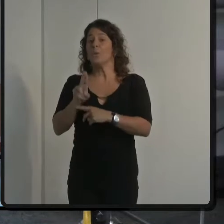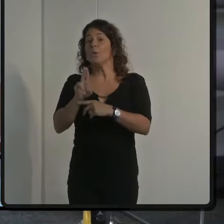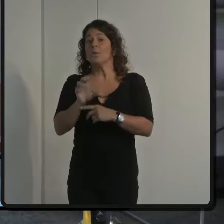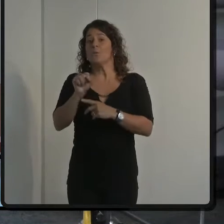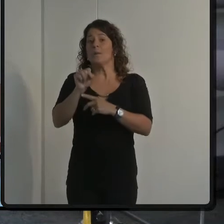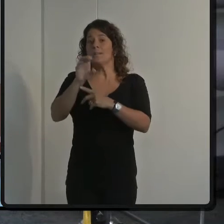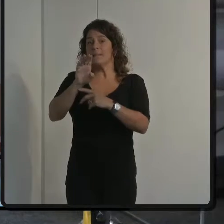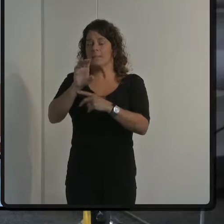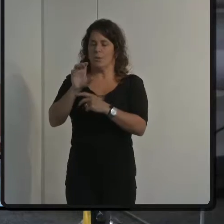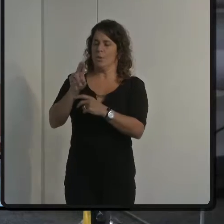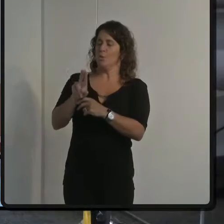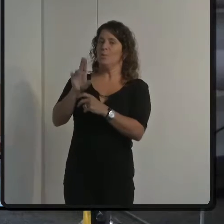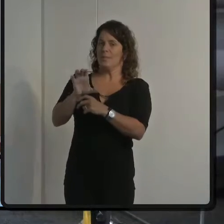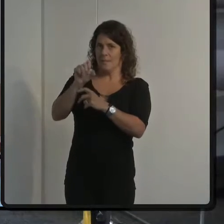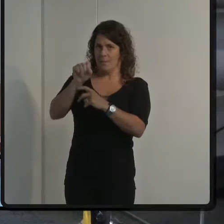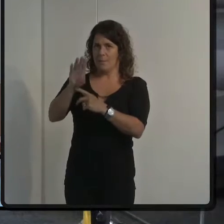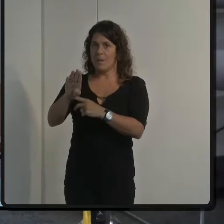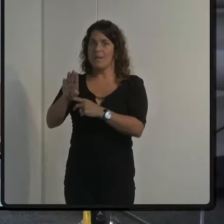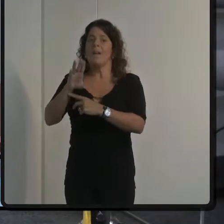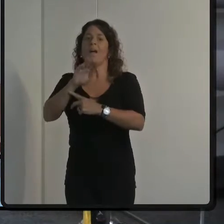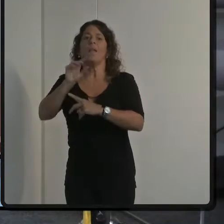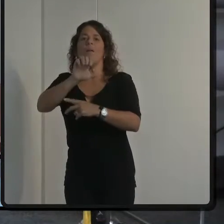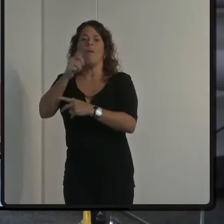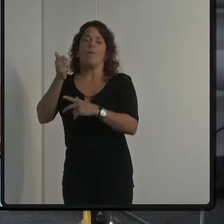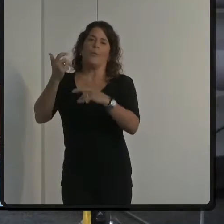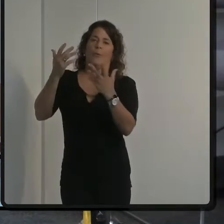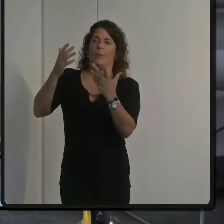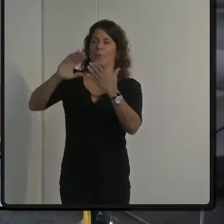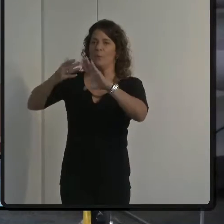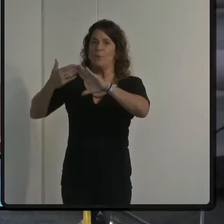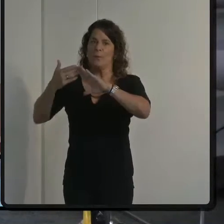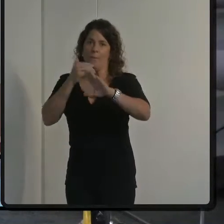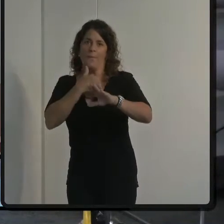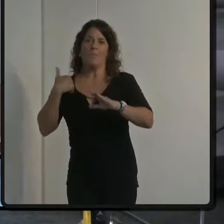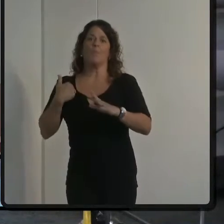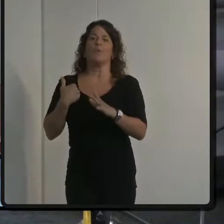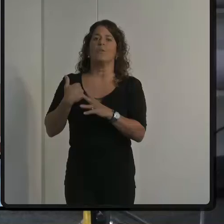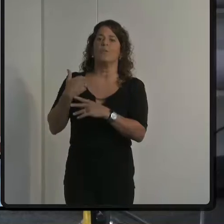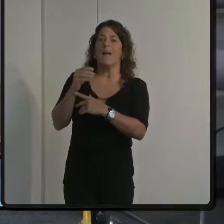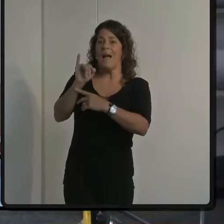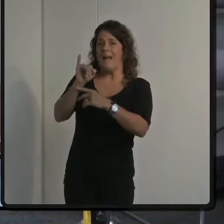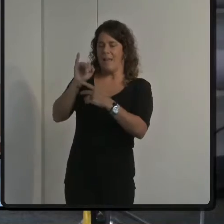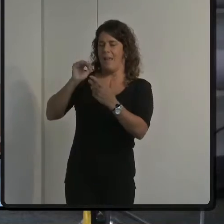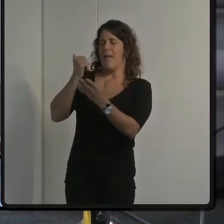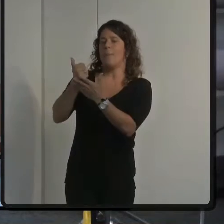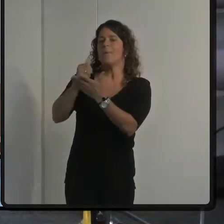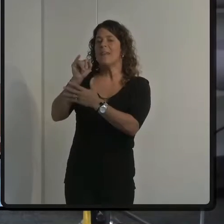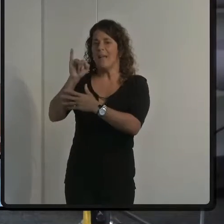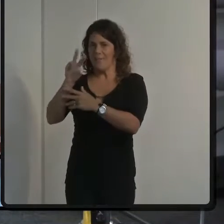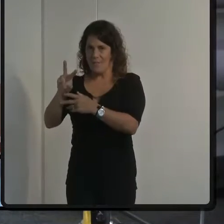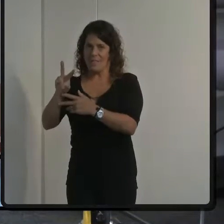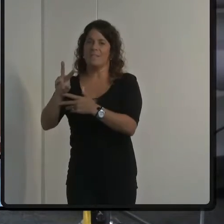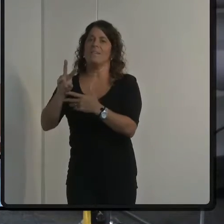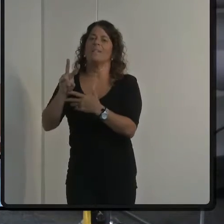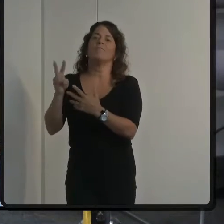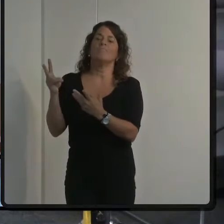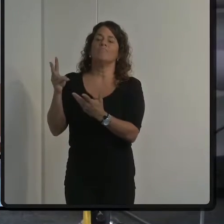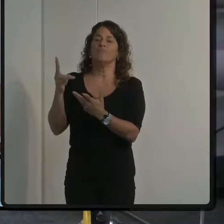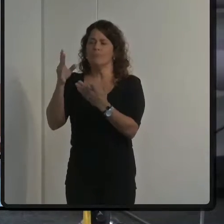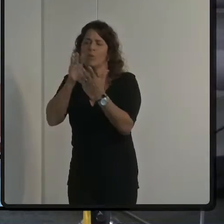District are working with residents and community organizations together to prevent the spread of